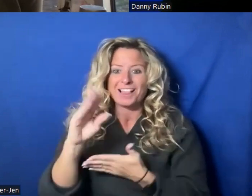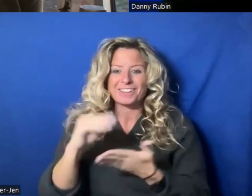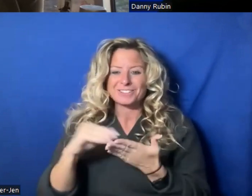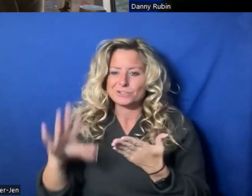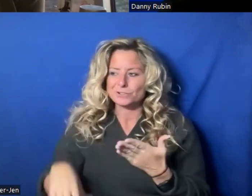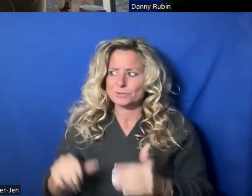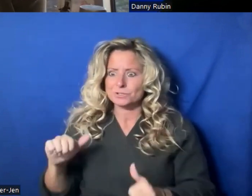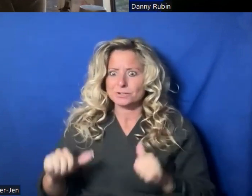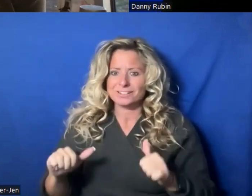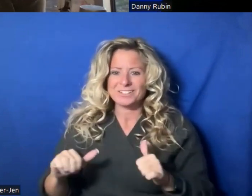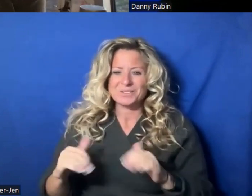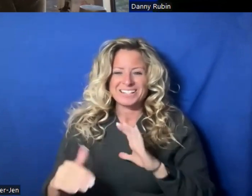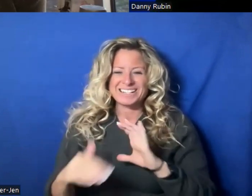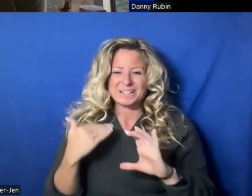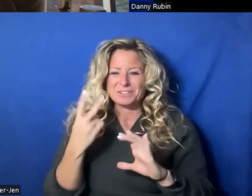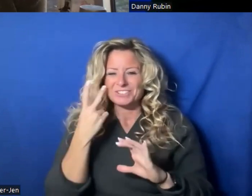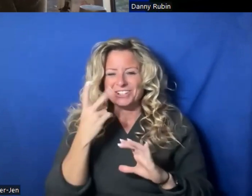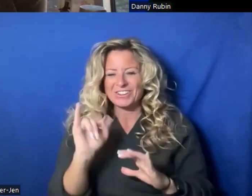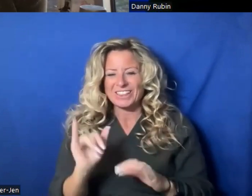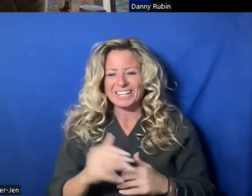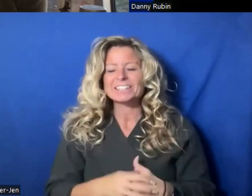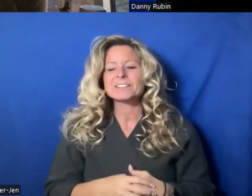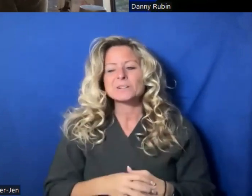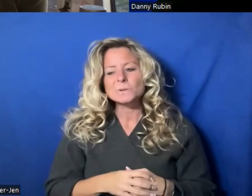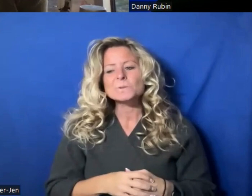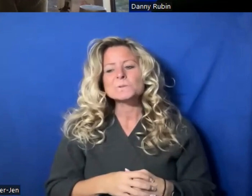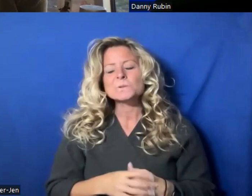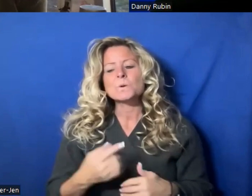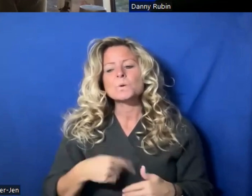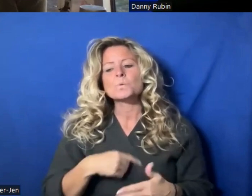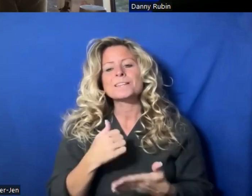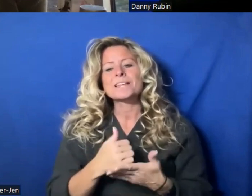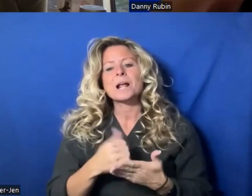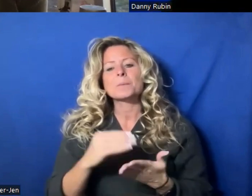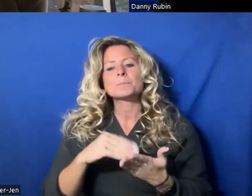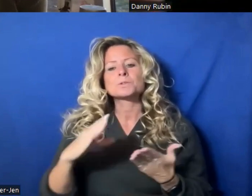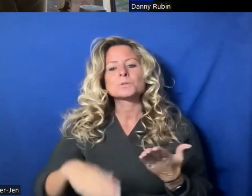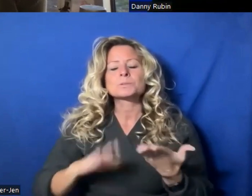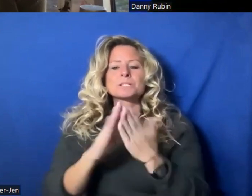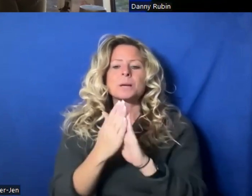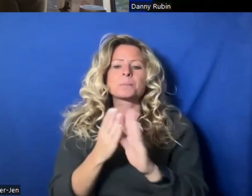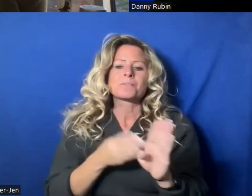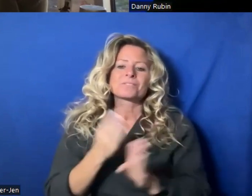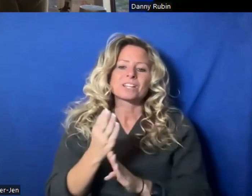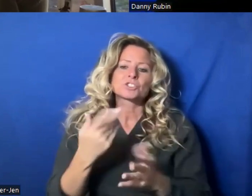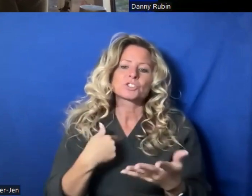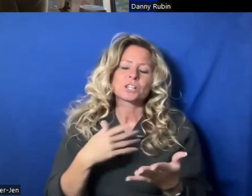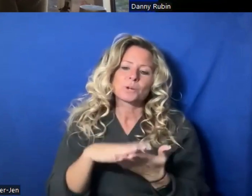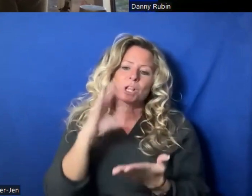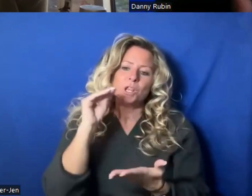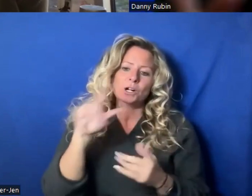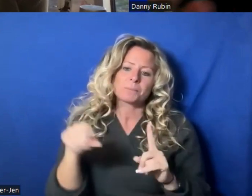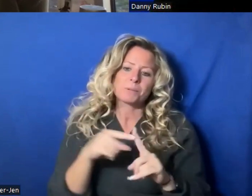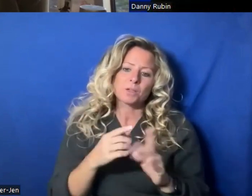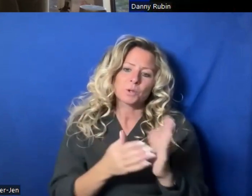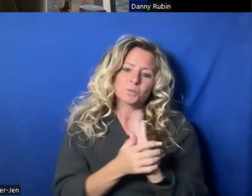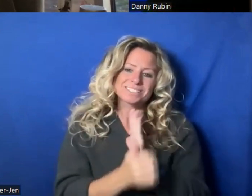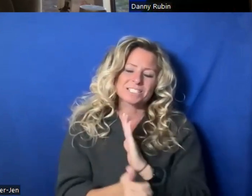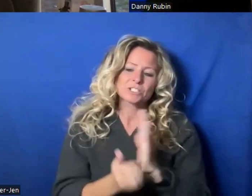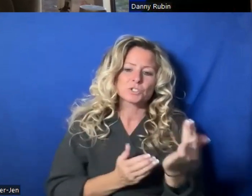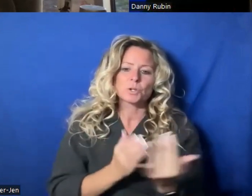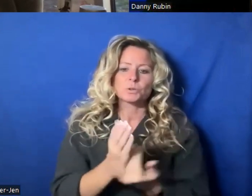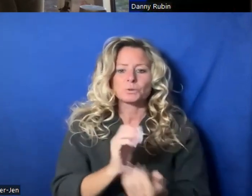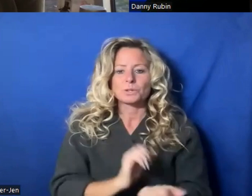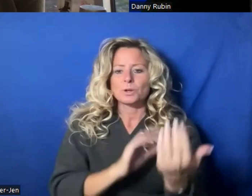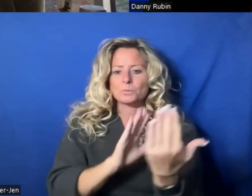quite sure what an email should look like. And so we help students be professional, and we learn about those skills through the lens